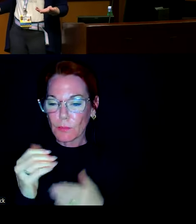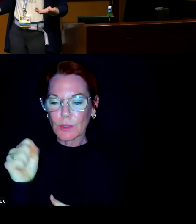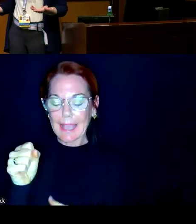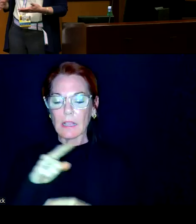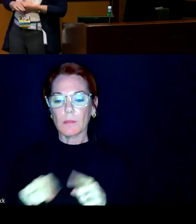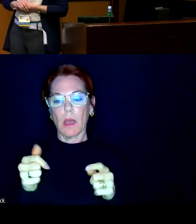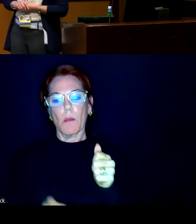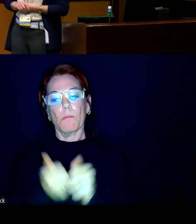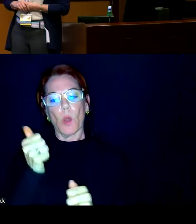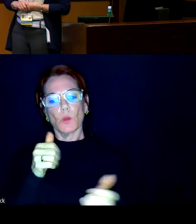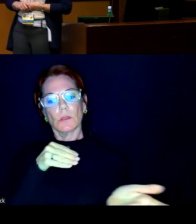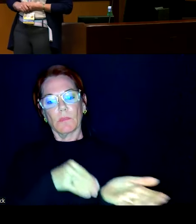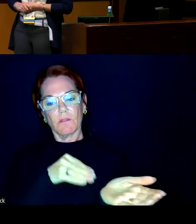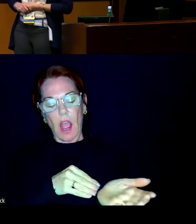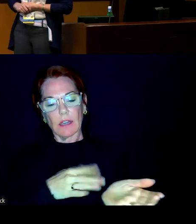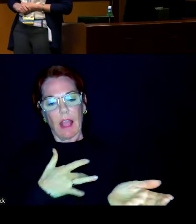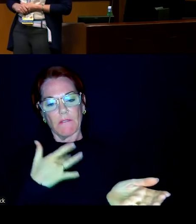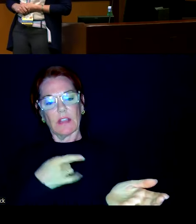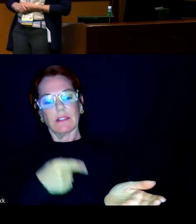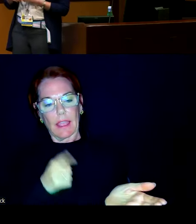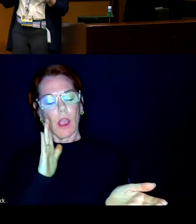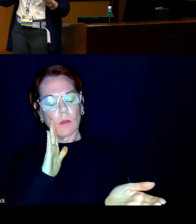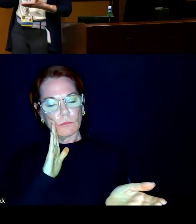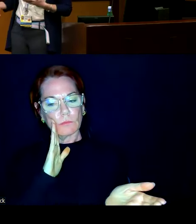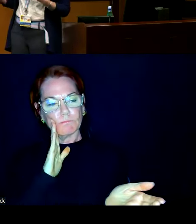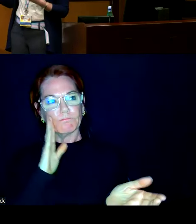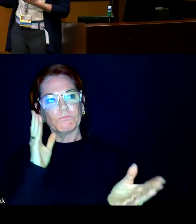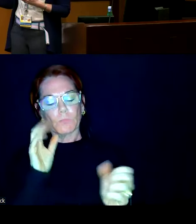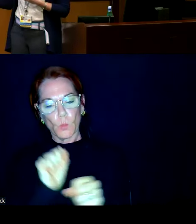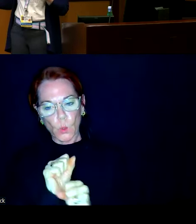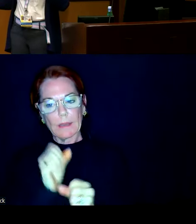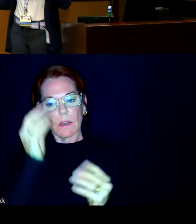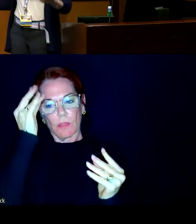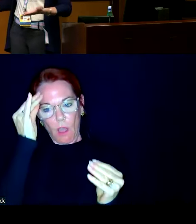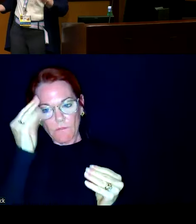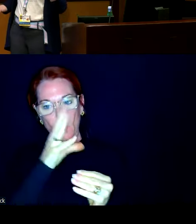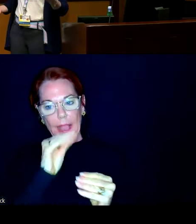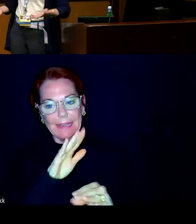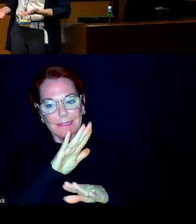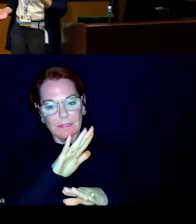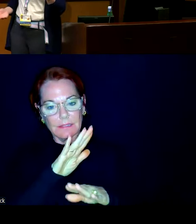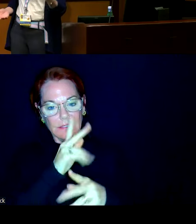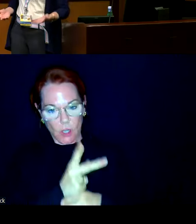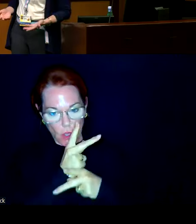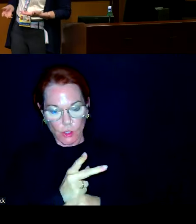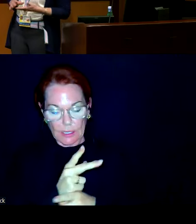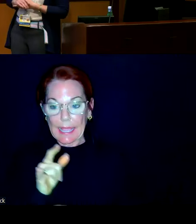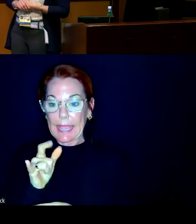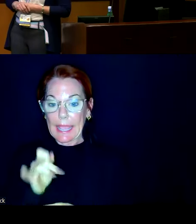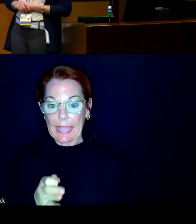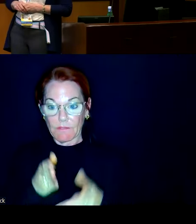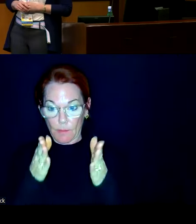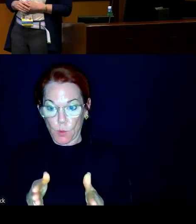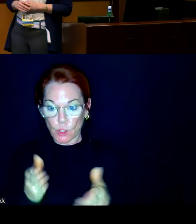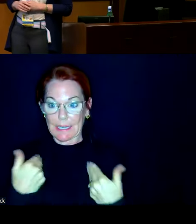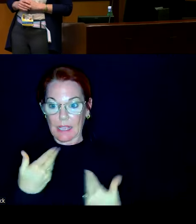providers are doing things thoughtfully and cautiously. If somebody doesn't have a supportive family, my guess is those providers are going to be a little bit more